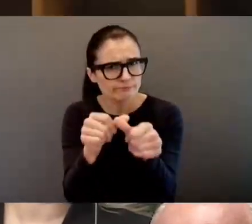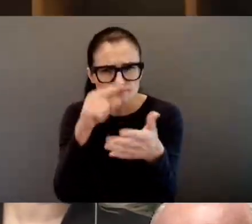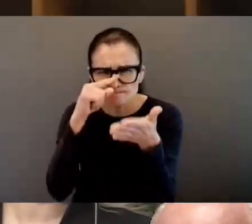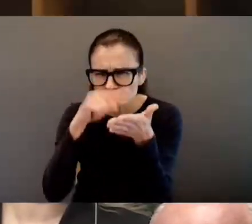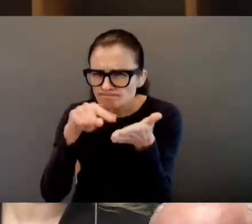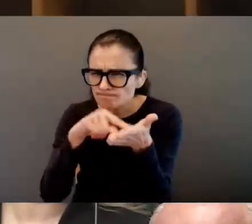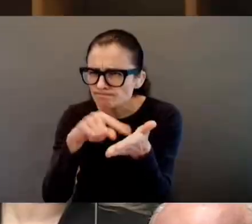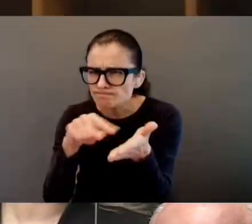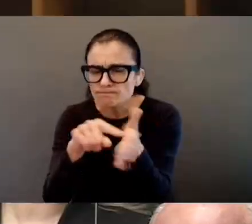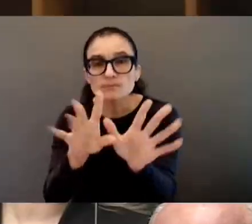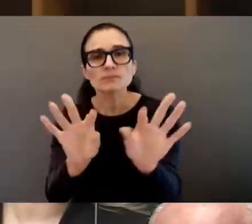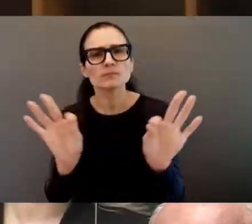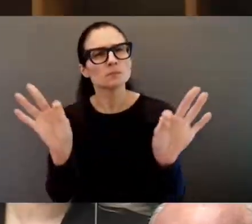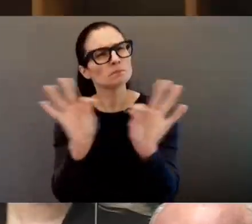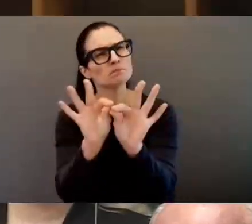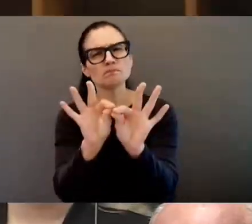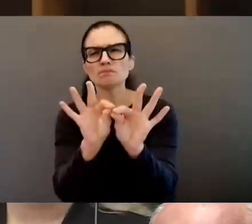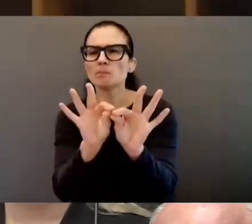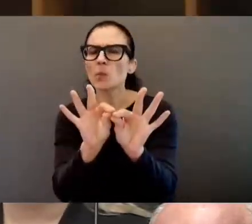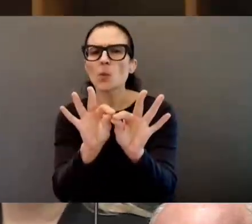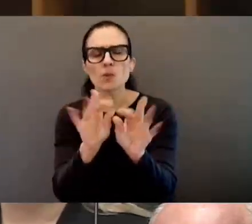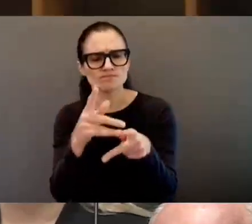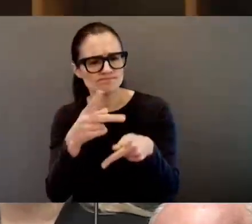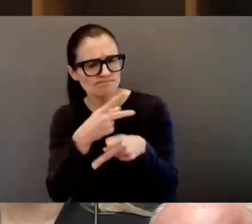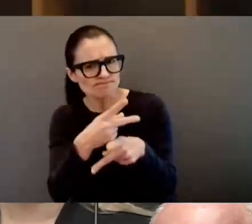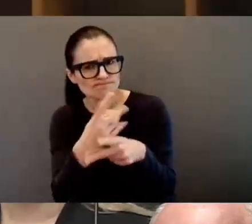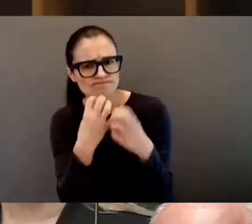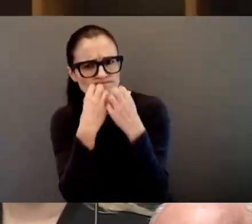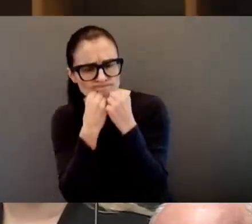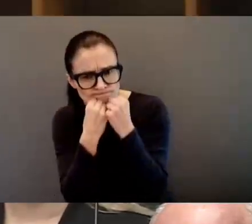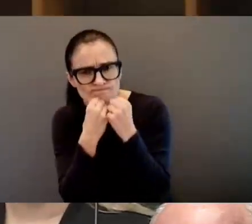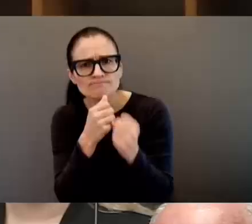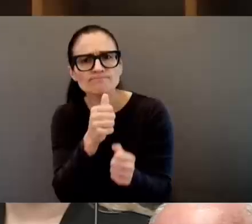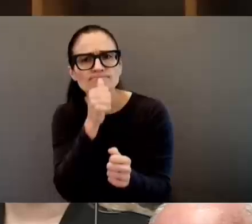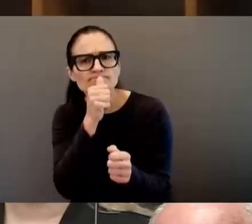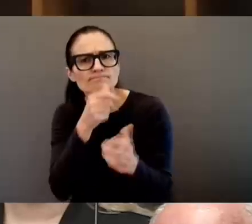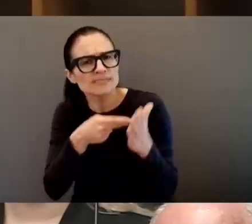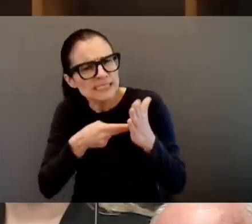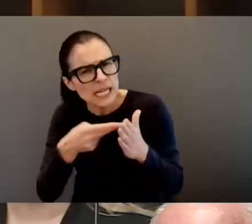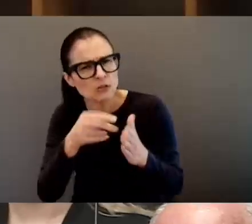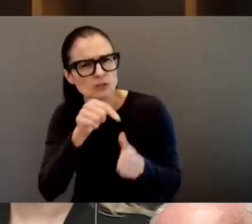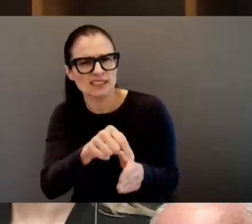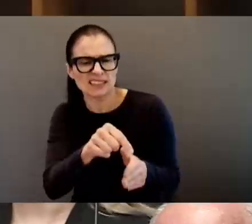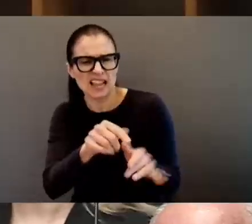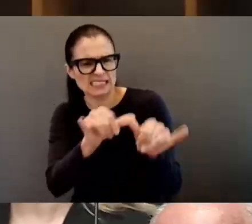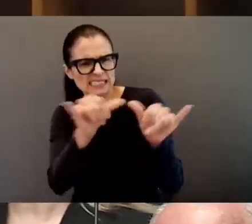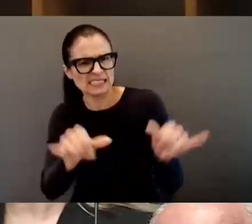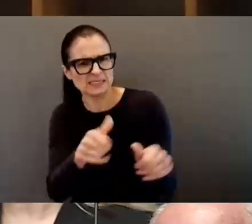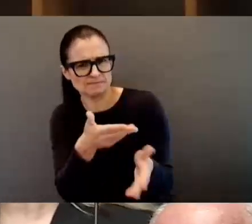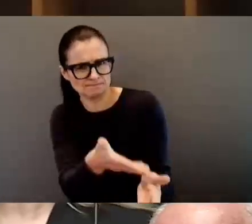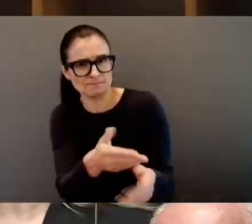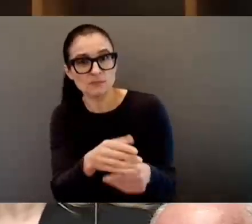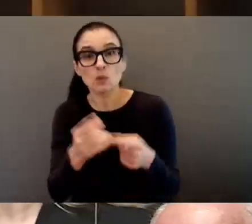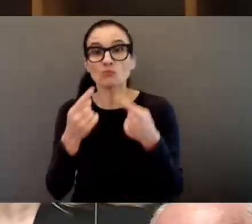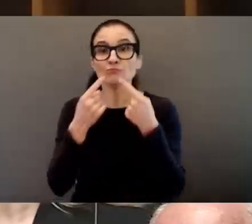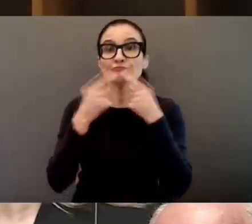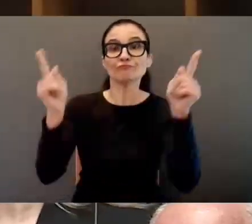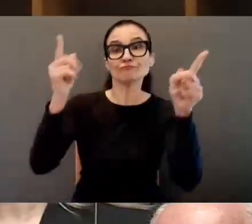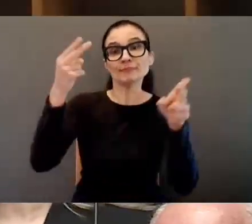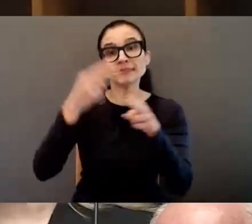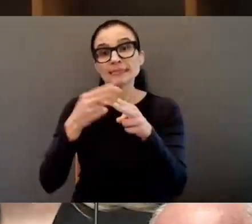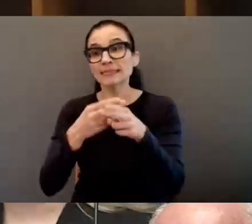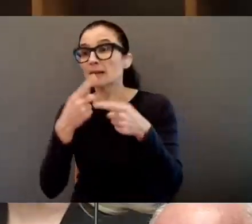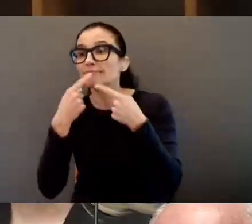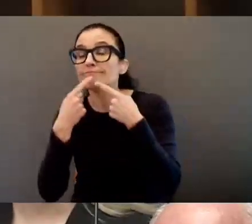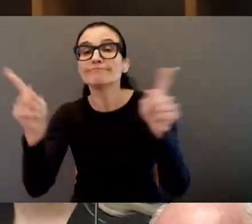the system, that those names and who is part of those investigations is not really revealed here, and it's not going to further anybody's interest to